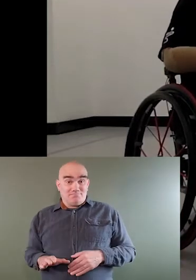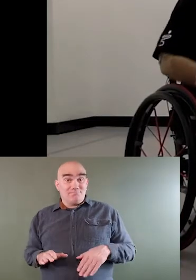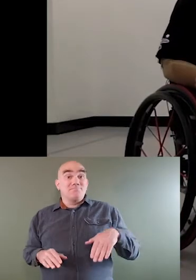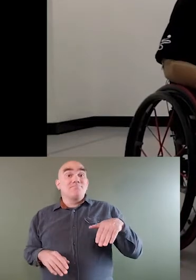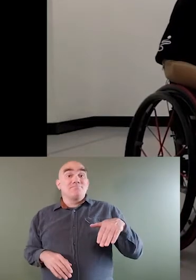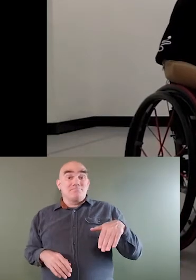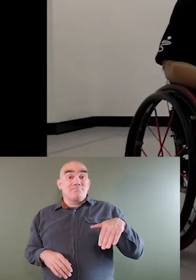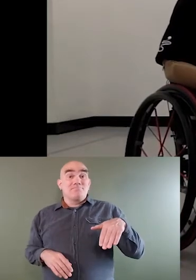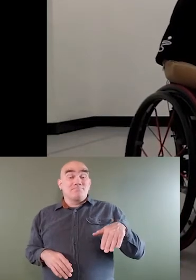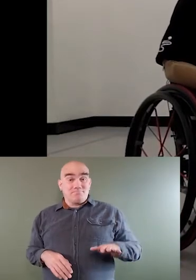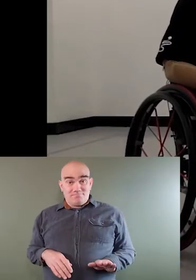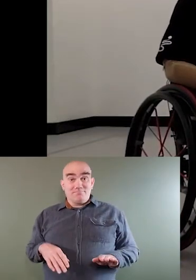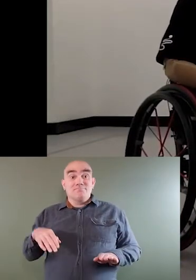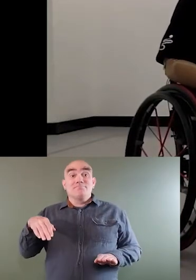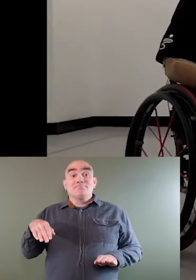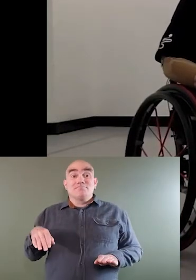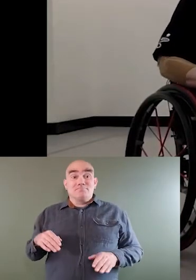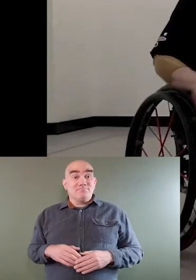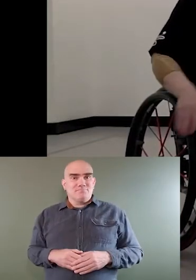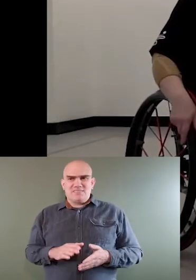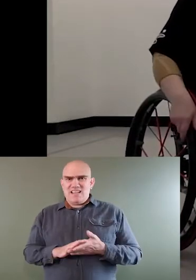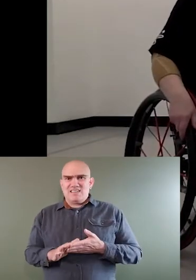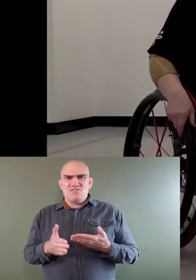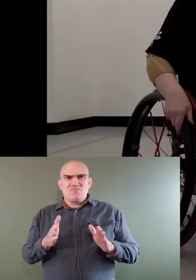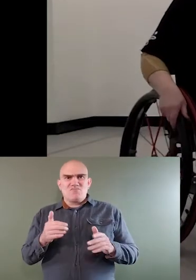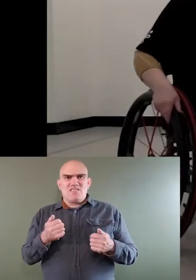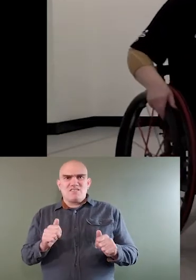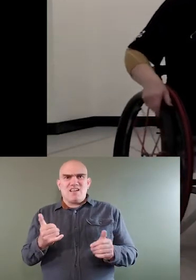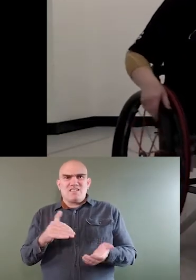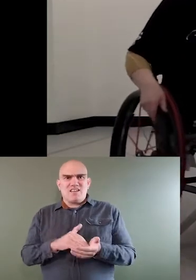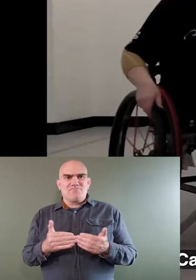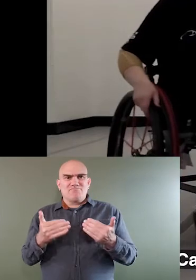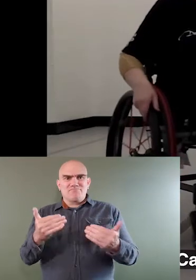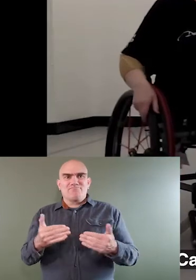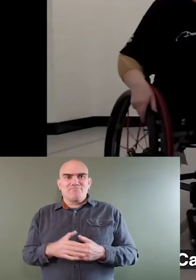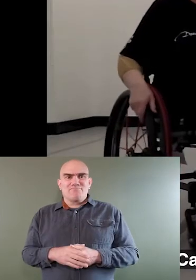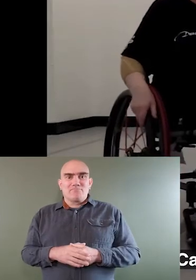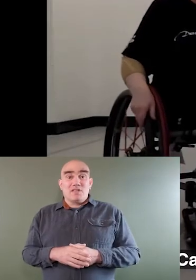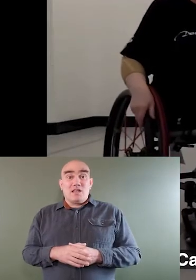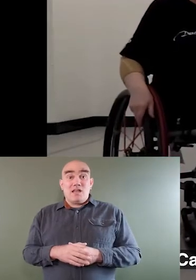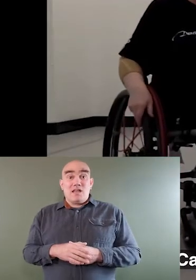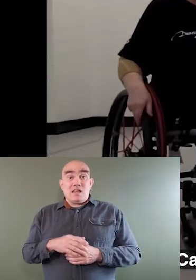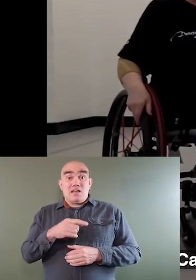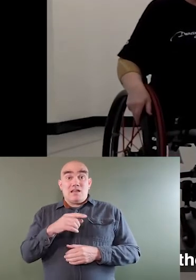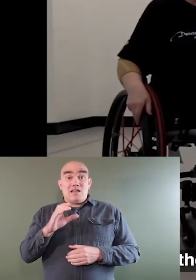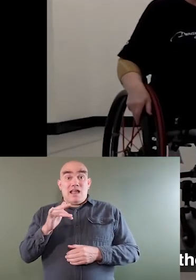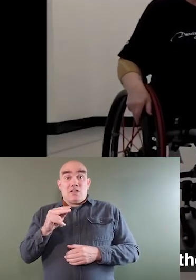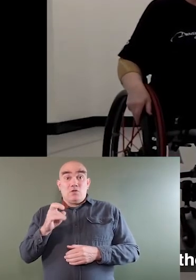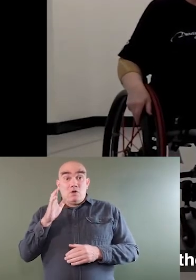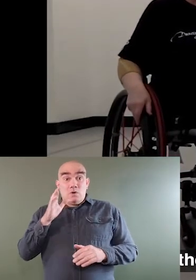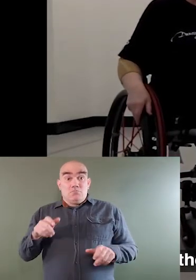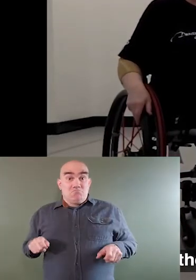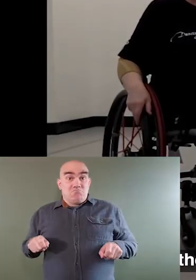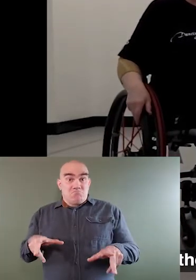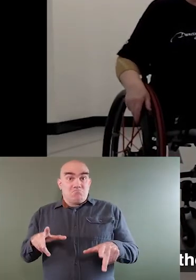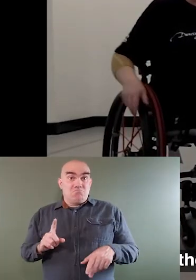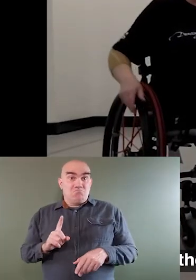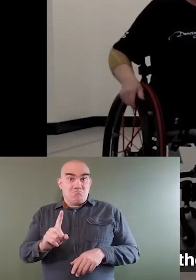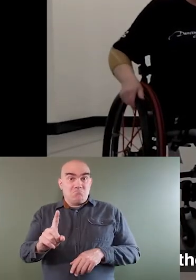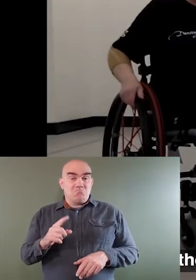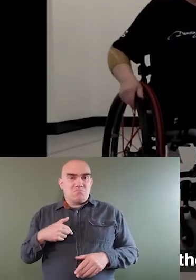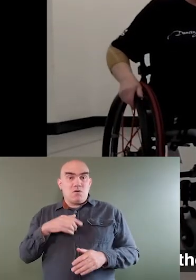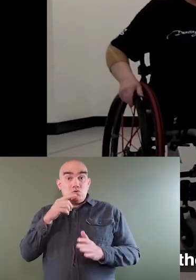right, left. Nice job. Let's try that again. Catherine will travel, and then I'll show the standing version